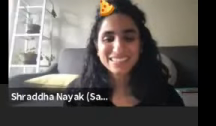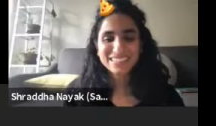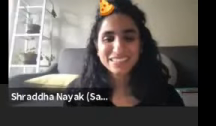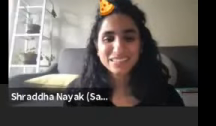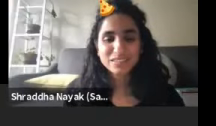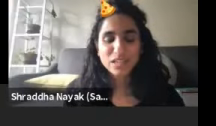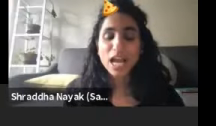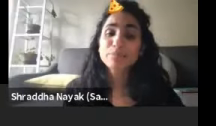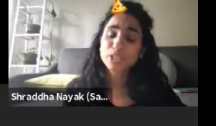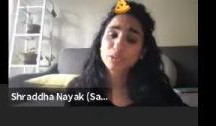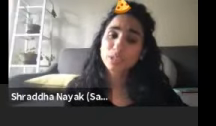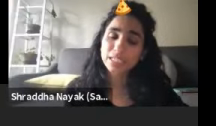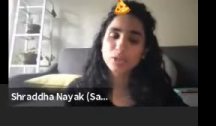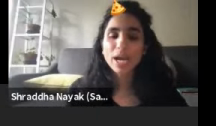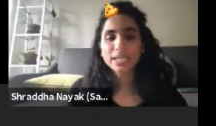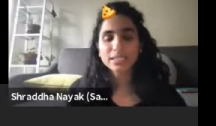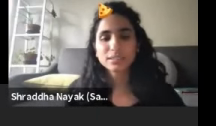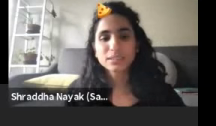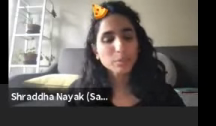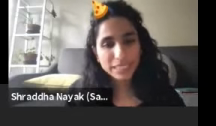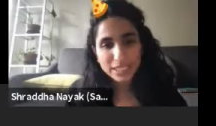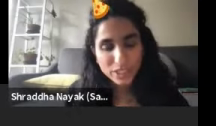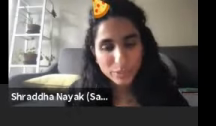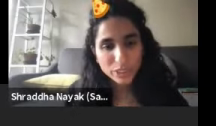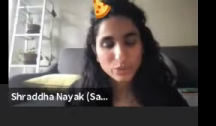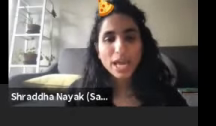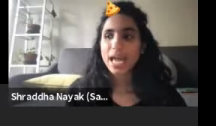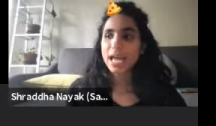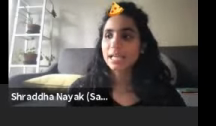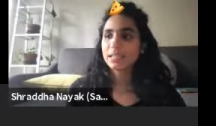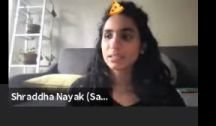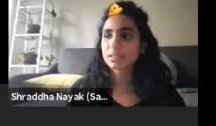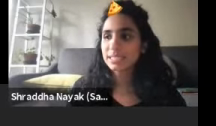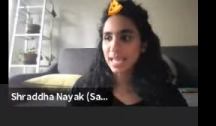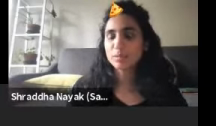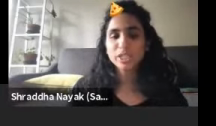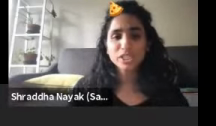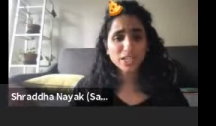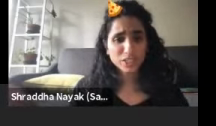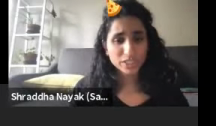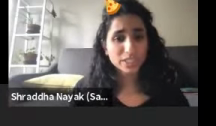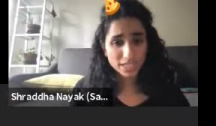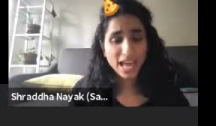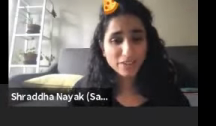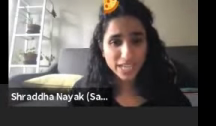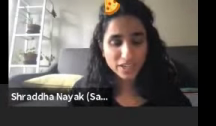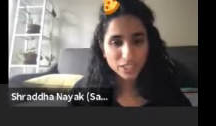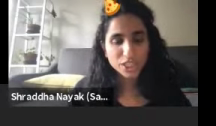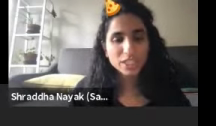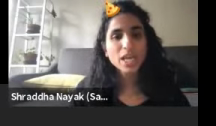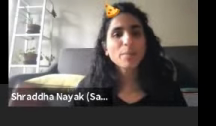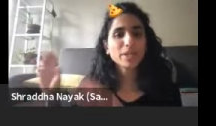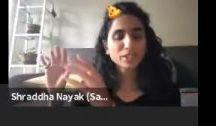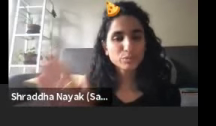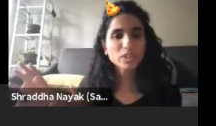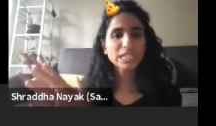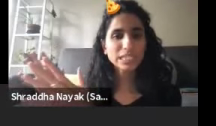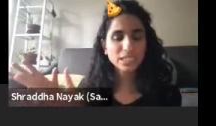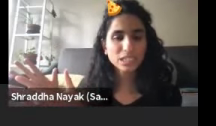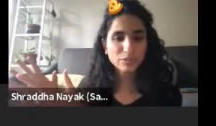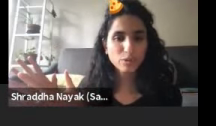would be nice. Absolutely. No, I completely agree with you. And this animation actually does have a narration, but